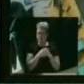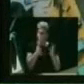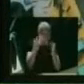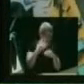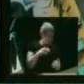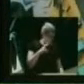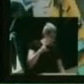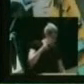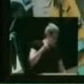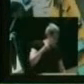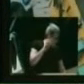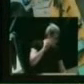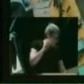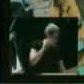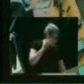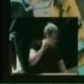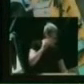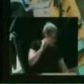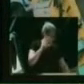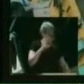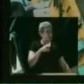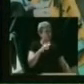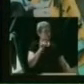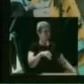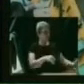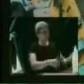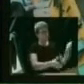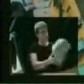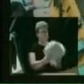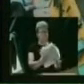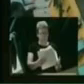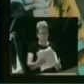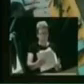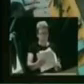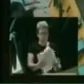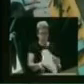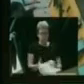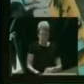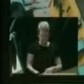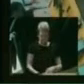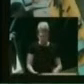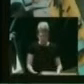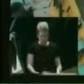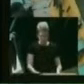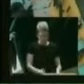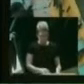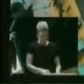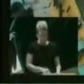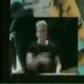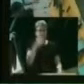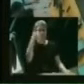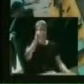Resolution 203 is approving a grant agreement with the Broad Center for the management of school systems in the amount of